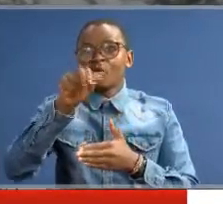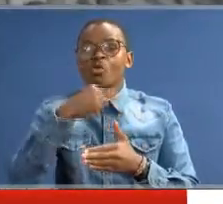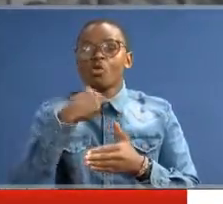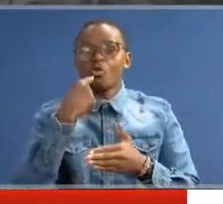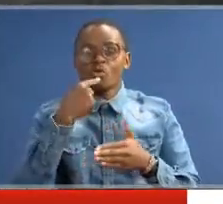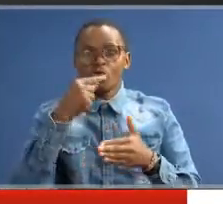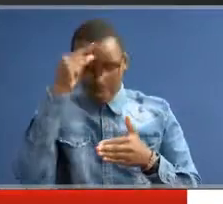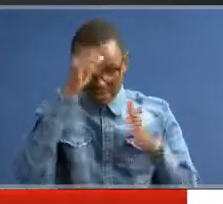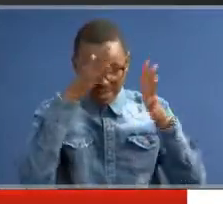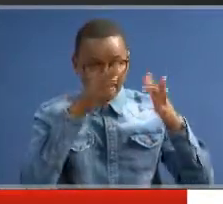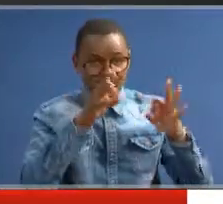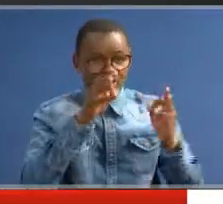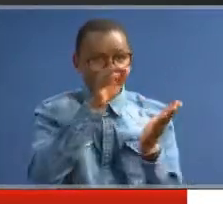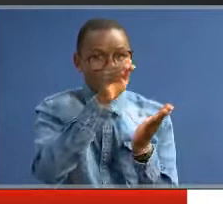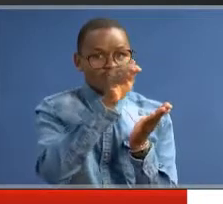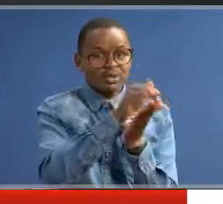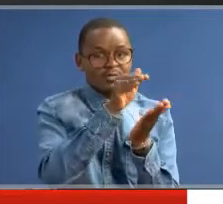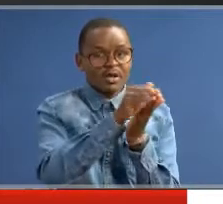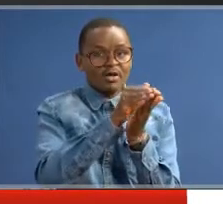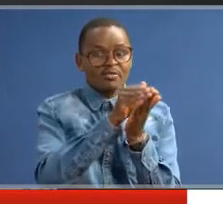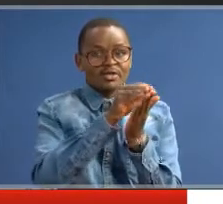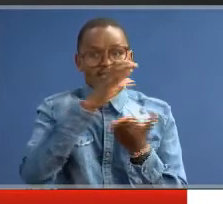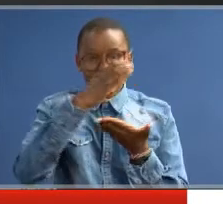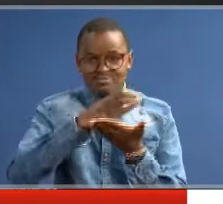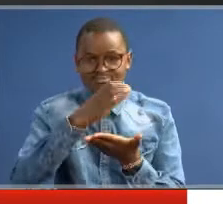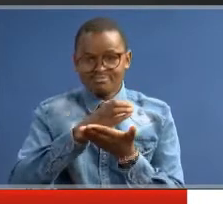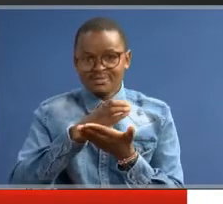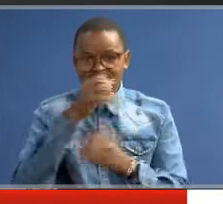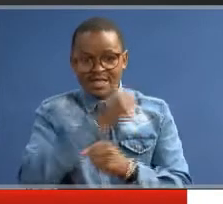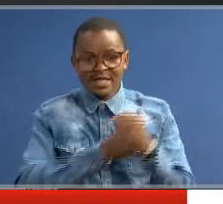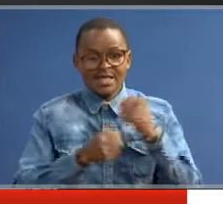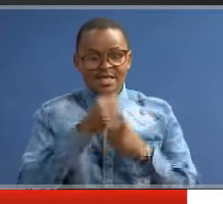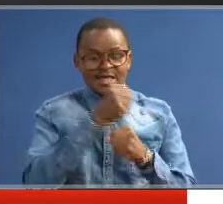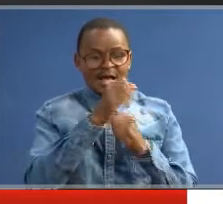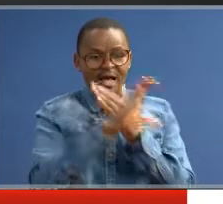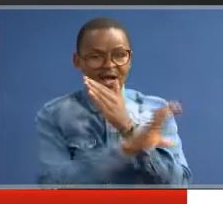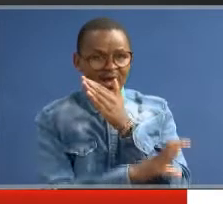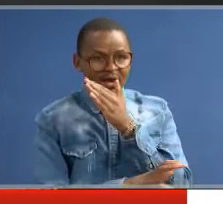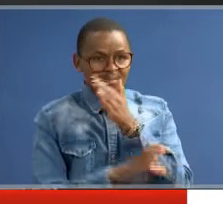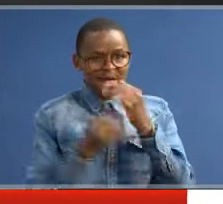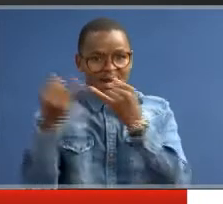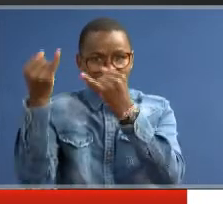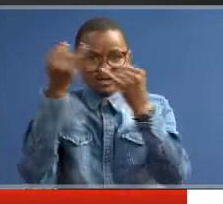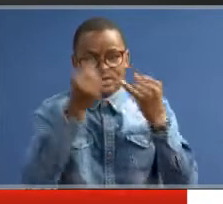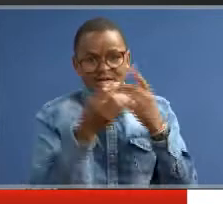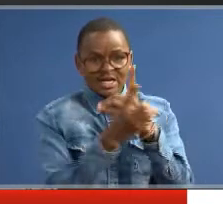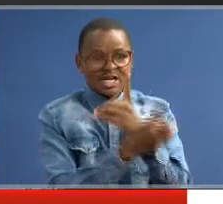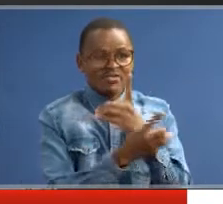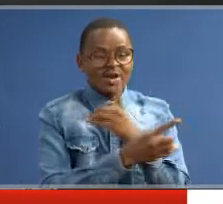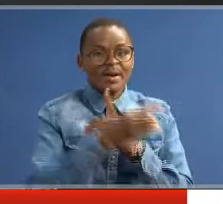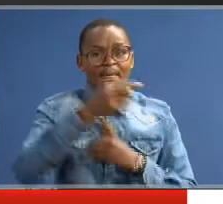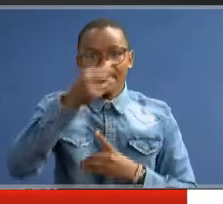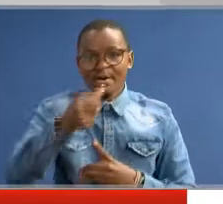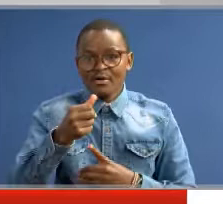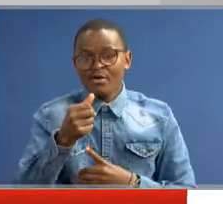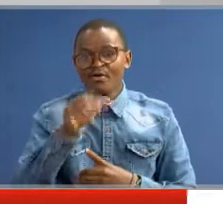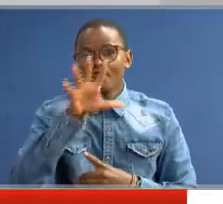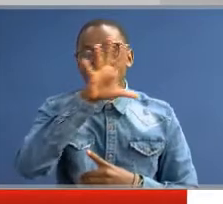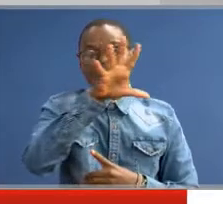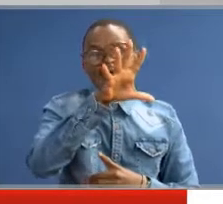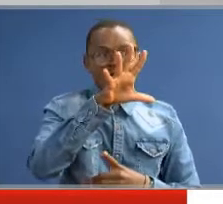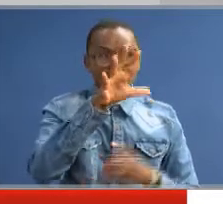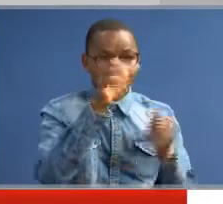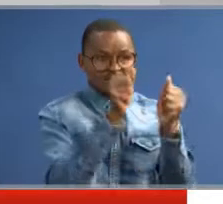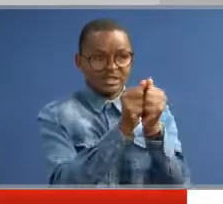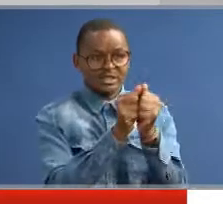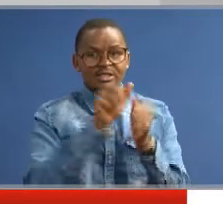then the governor of the Central Bank of Kenya. Over the years, the country has since introduced different notes. The 5,